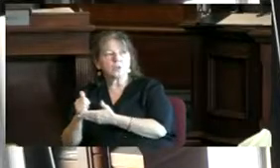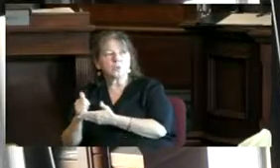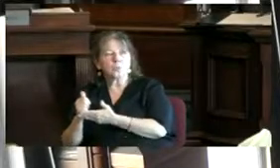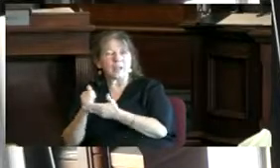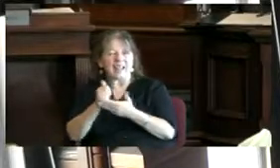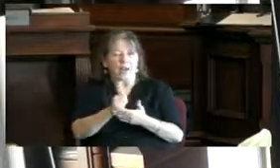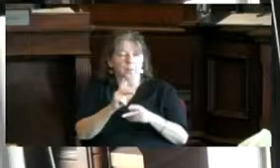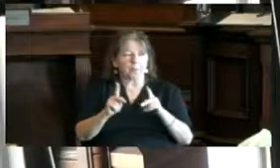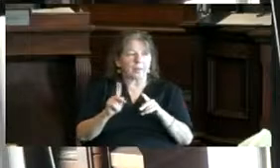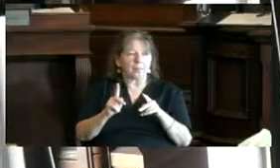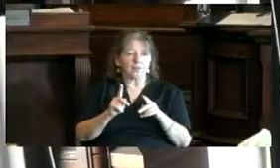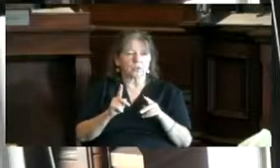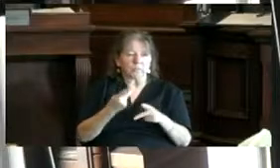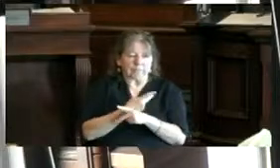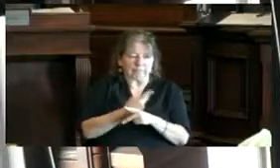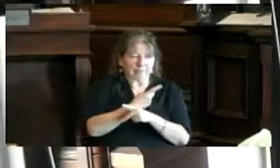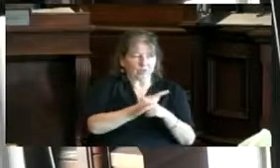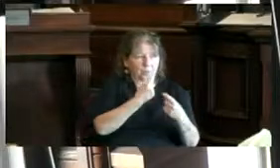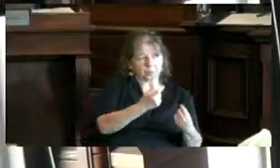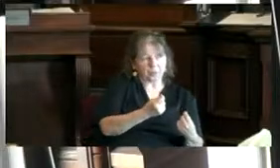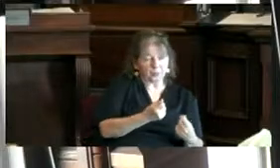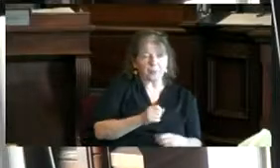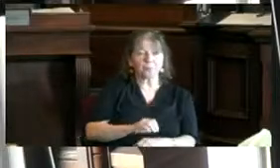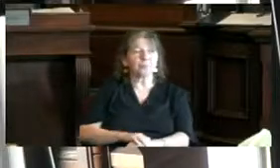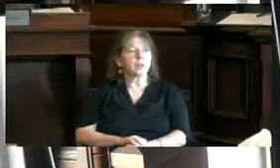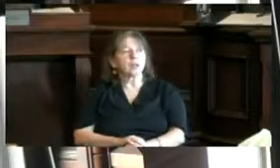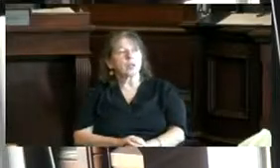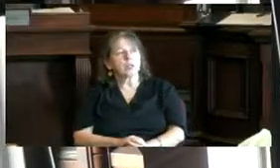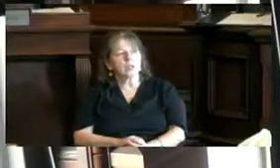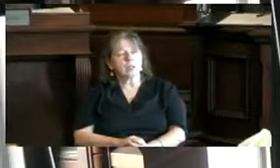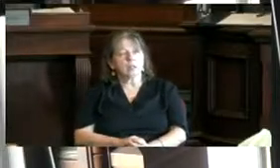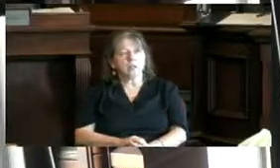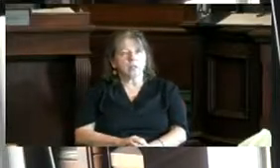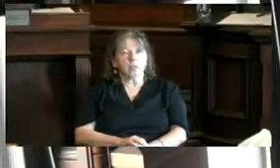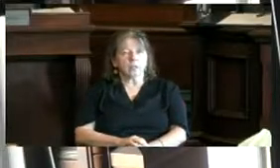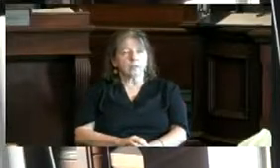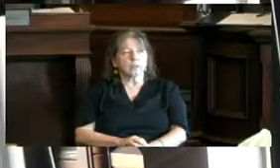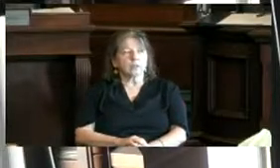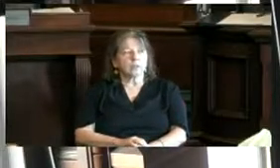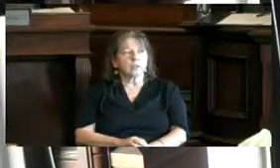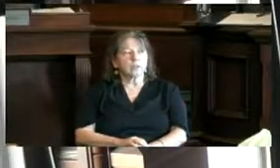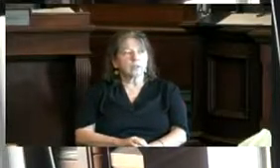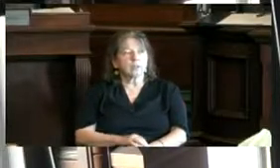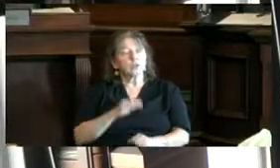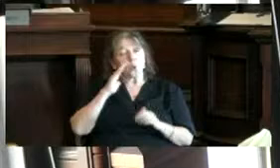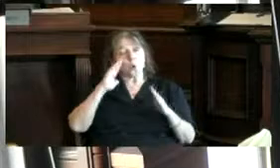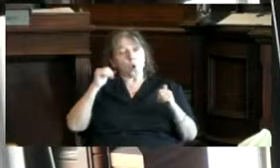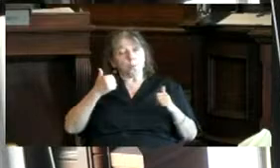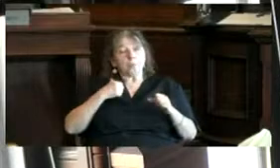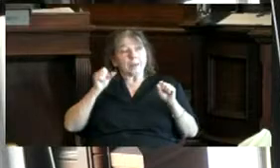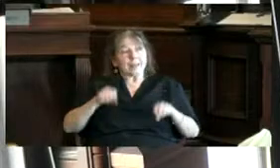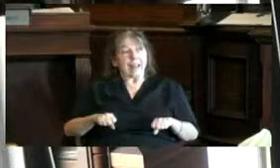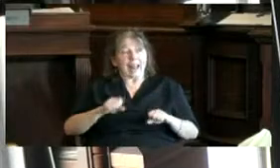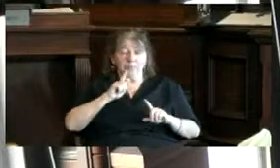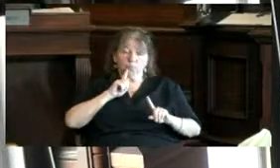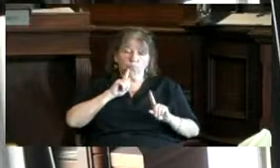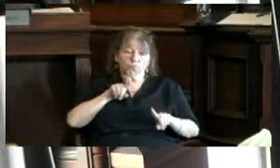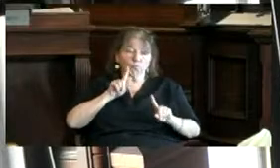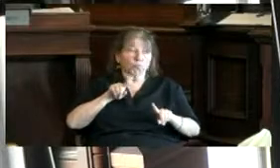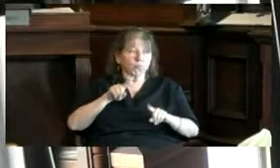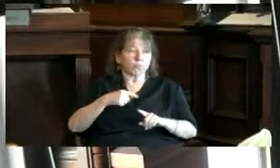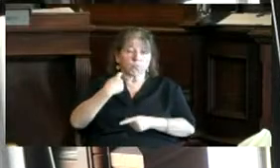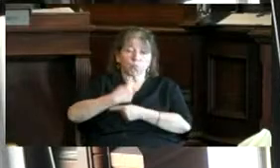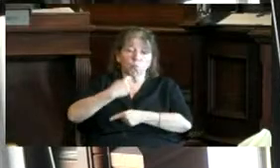in that direction. So we're hoping that we will be able to report regularly on the progress that we're